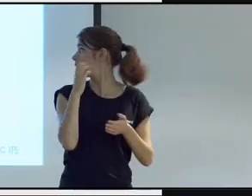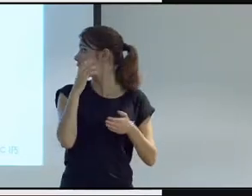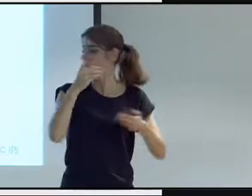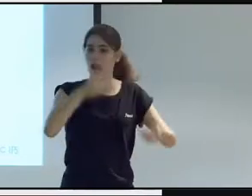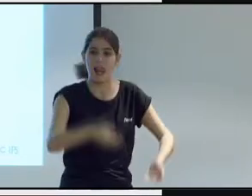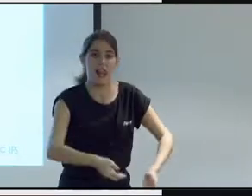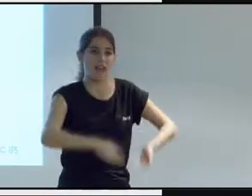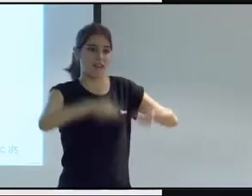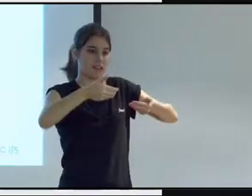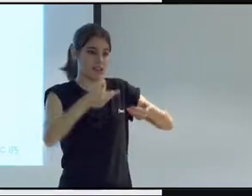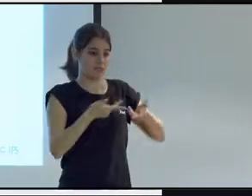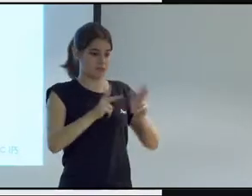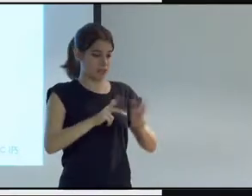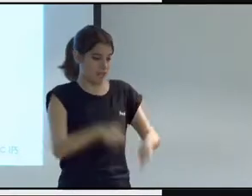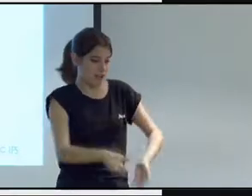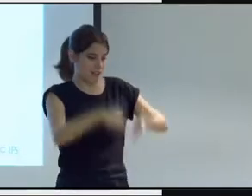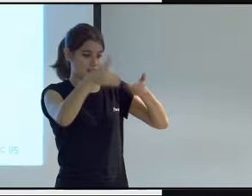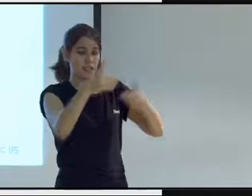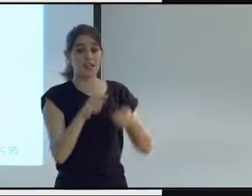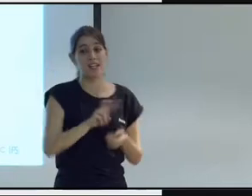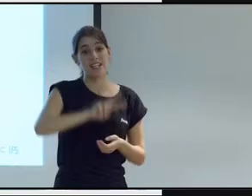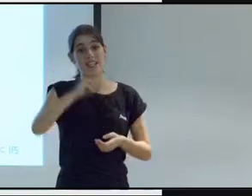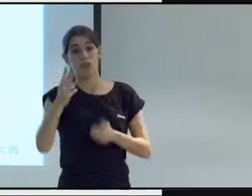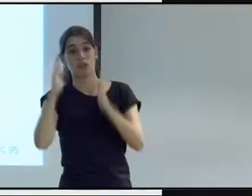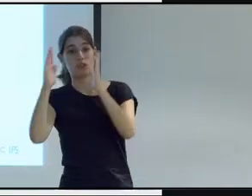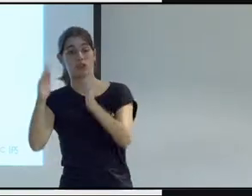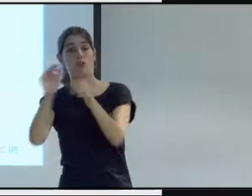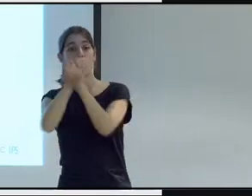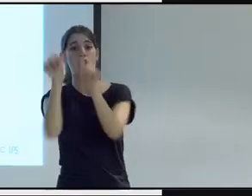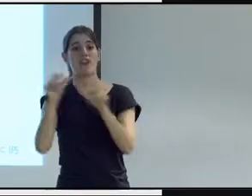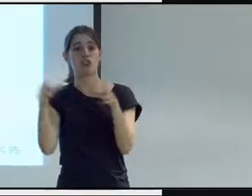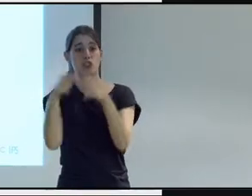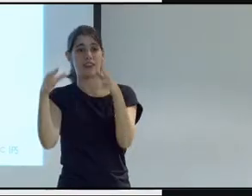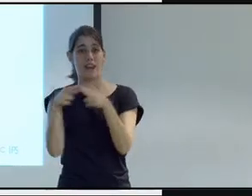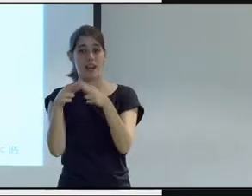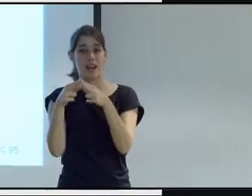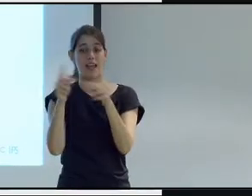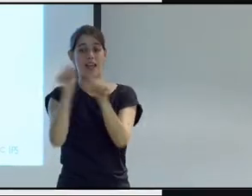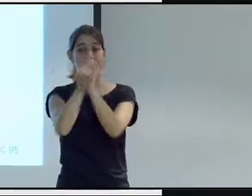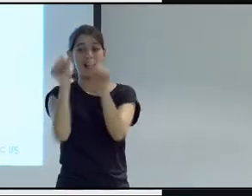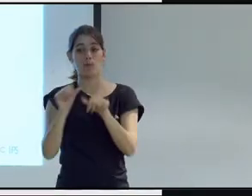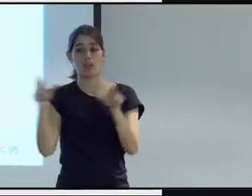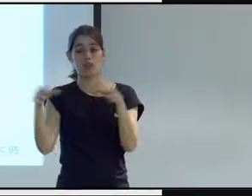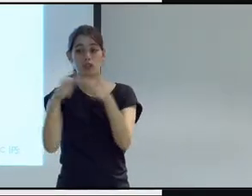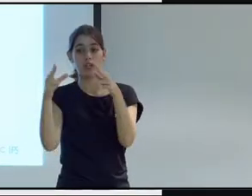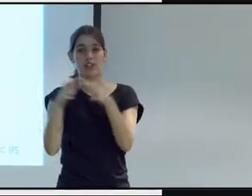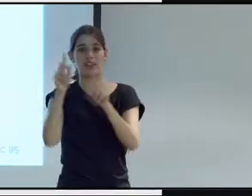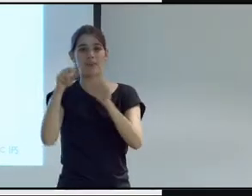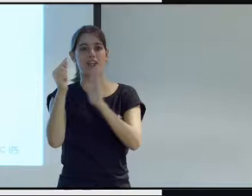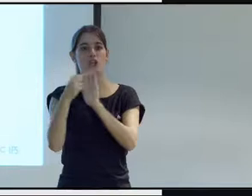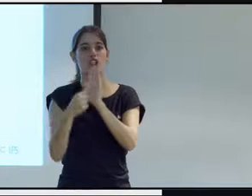as getting the person up out of the wheelchair, and the other one is the social model, and it focuses on